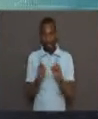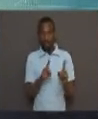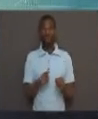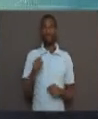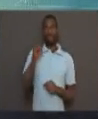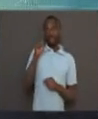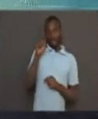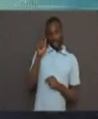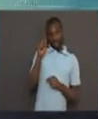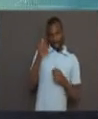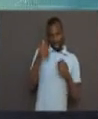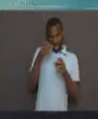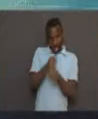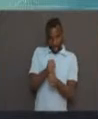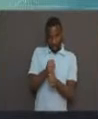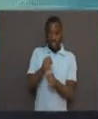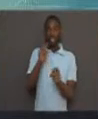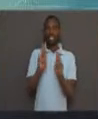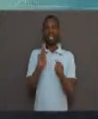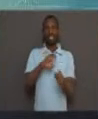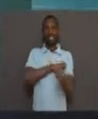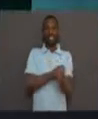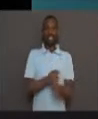lose kinetic energy quickly.